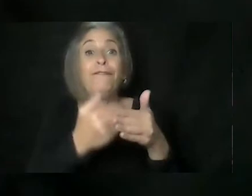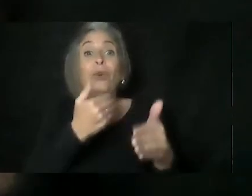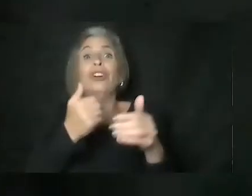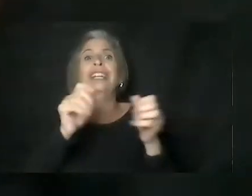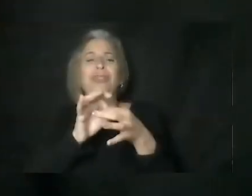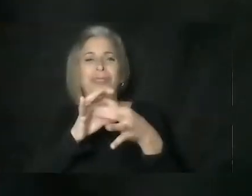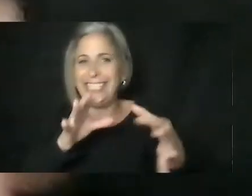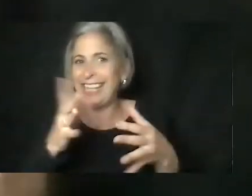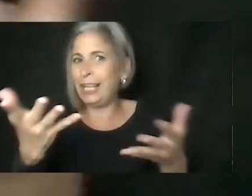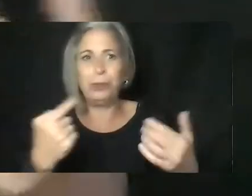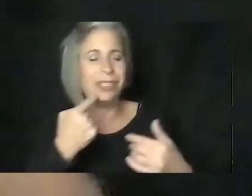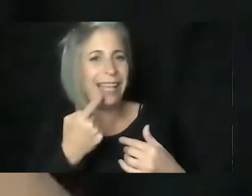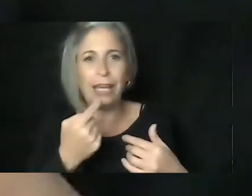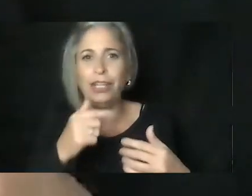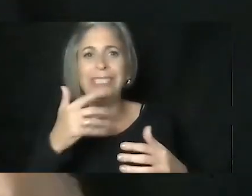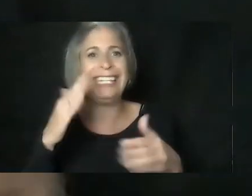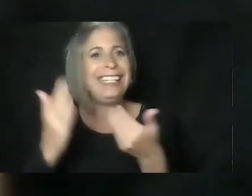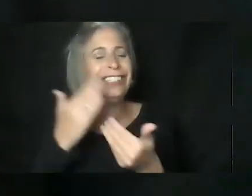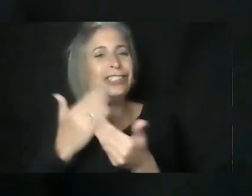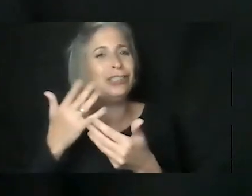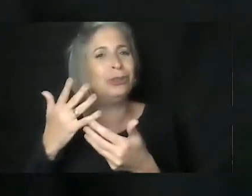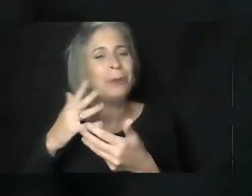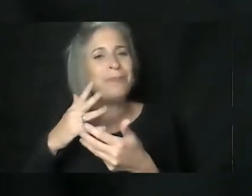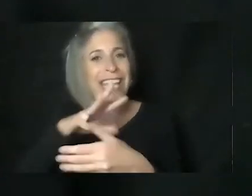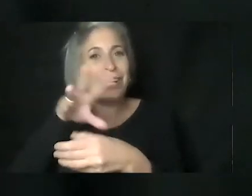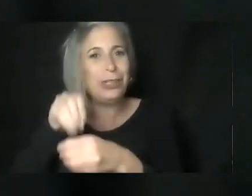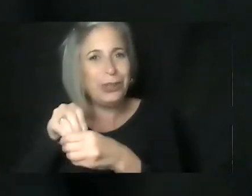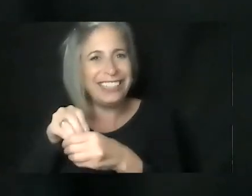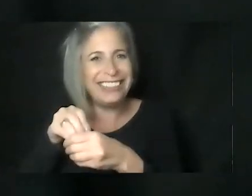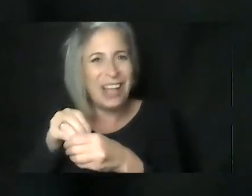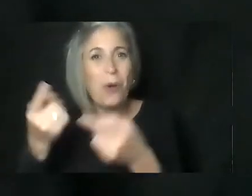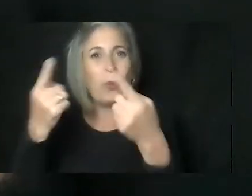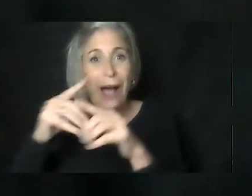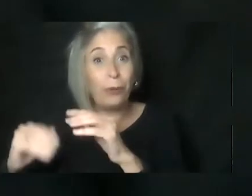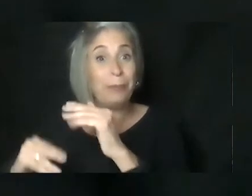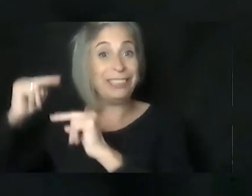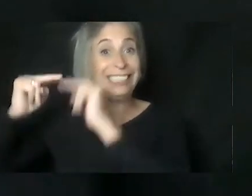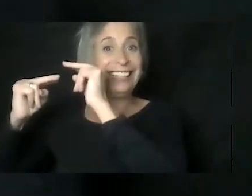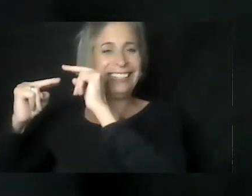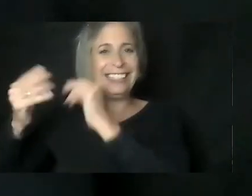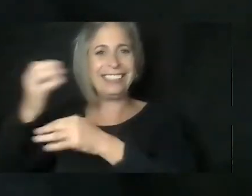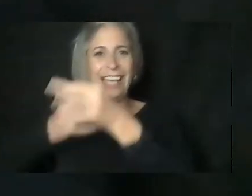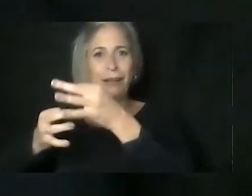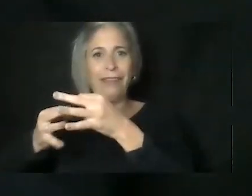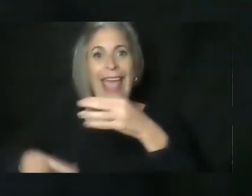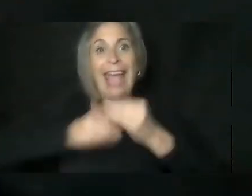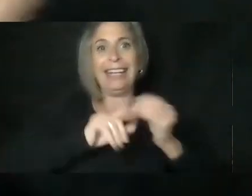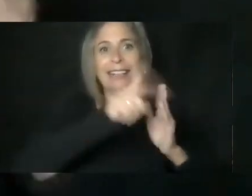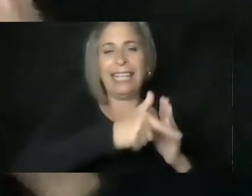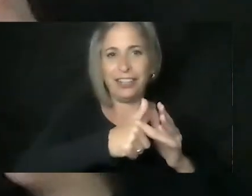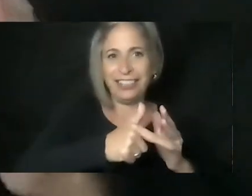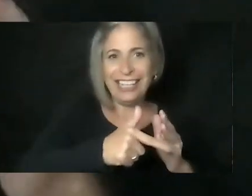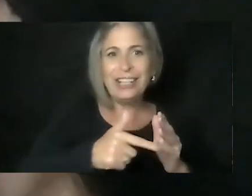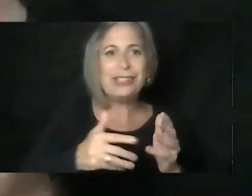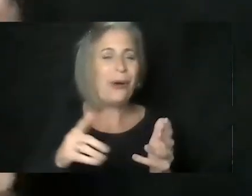digitally before it's released. As we were saying, it's easier to include it while we're building it instead of adding